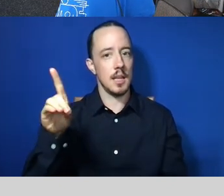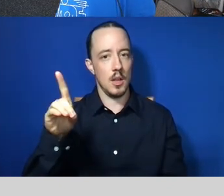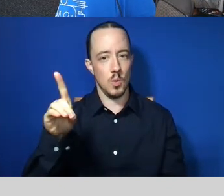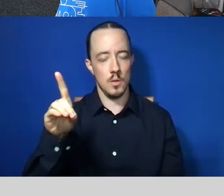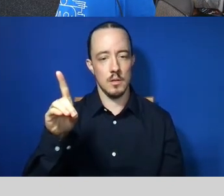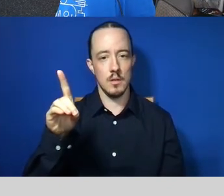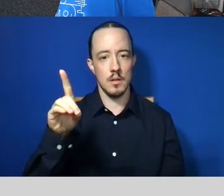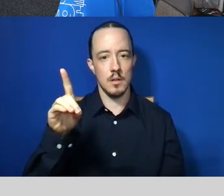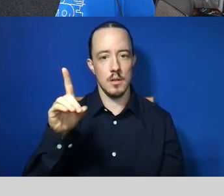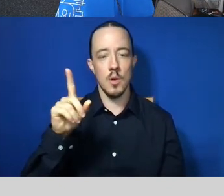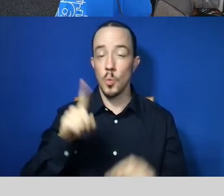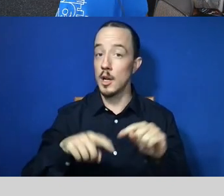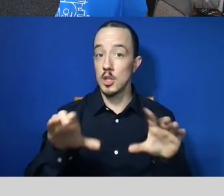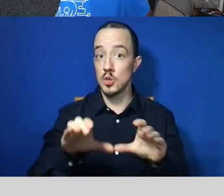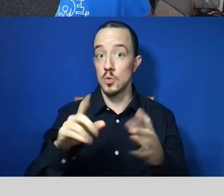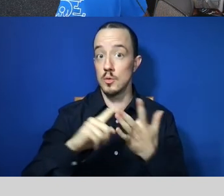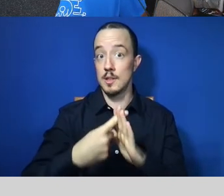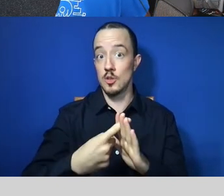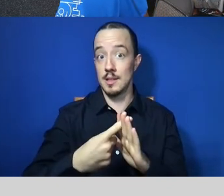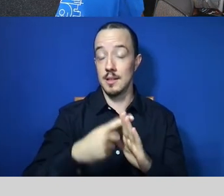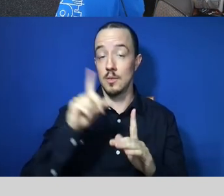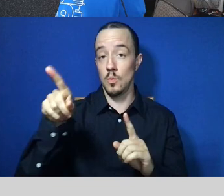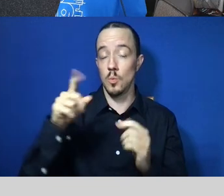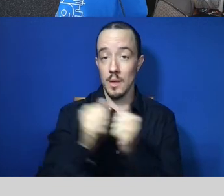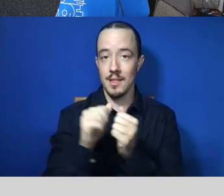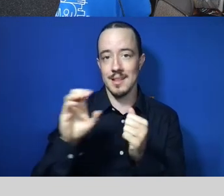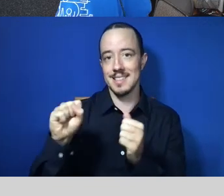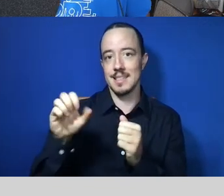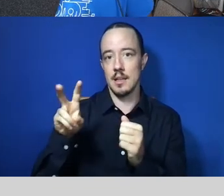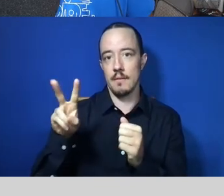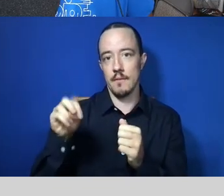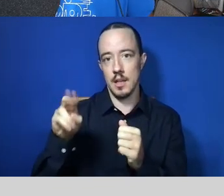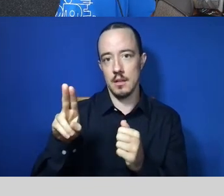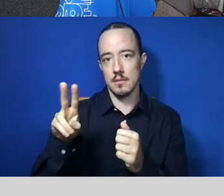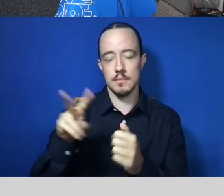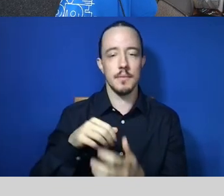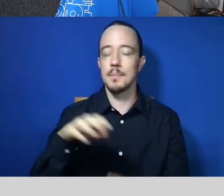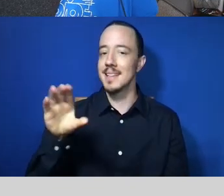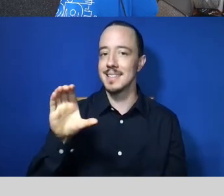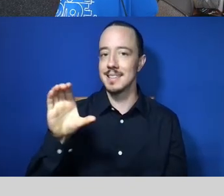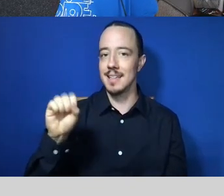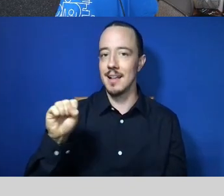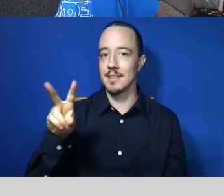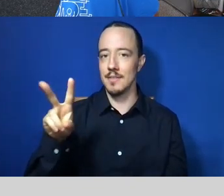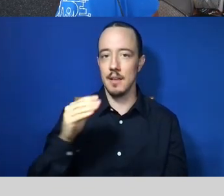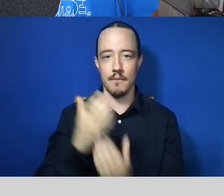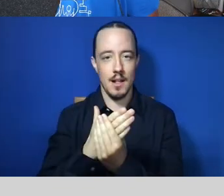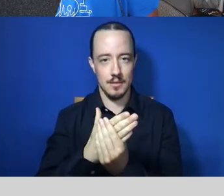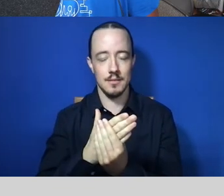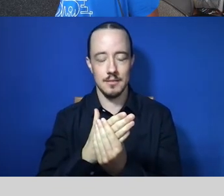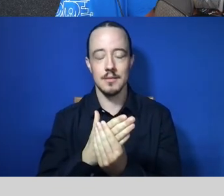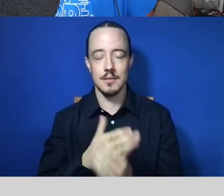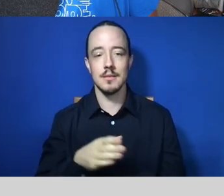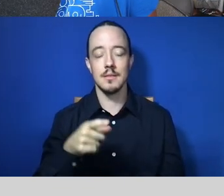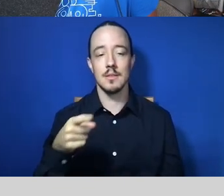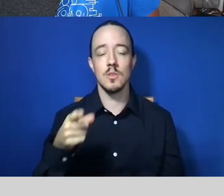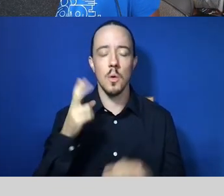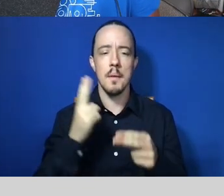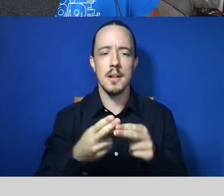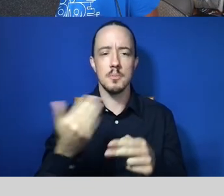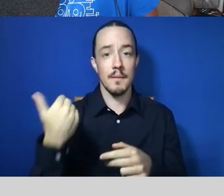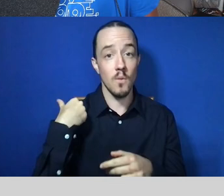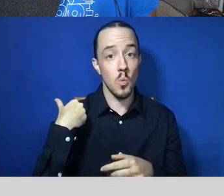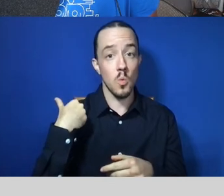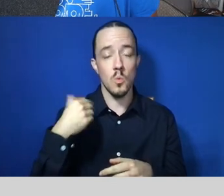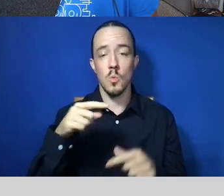in San Diego, which is something that we couldn't do originally given just the CSV files. And as I mentioned